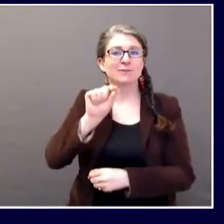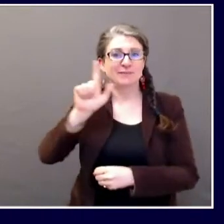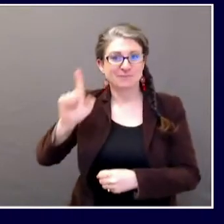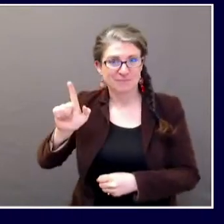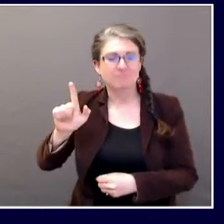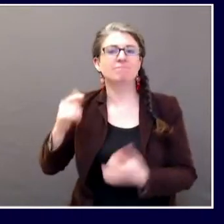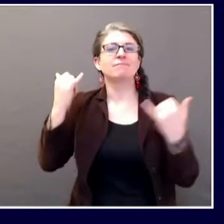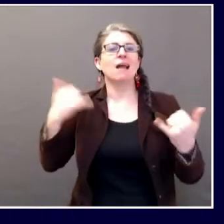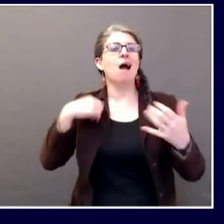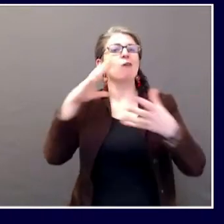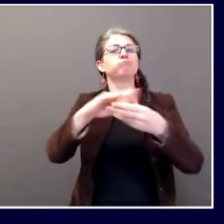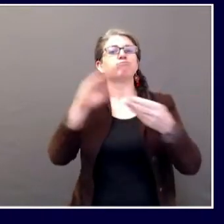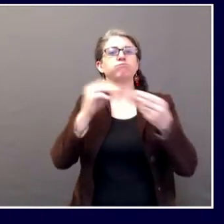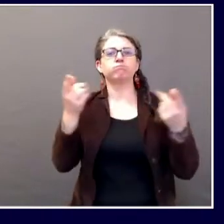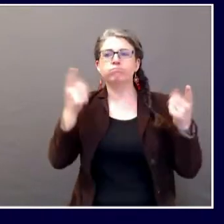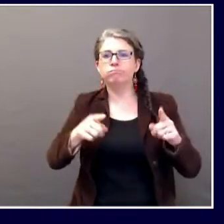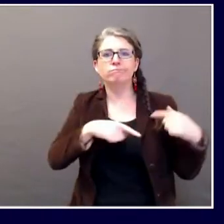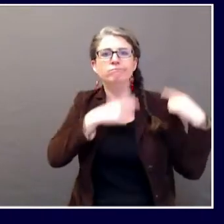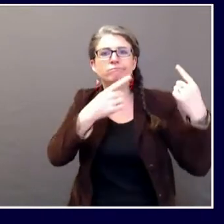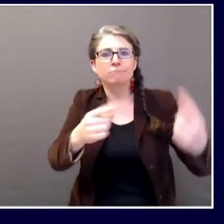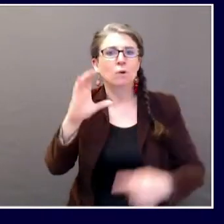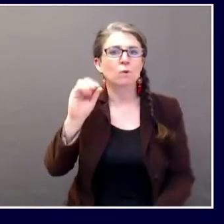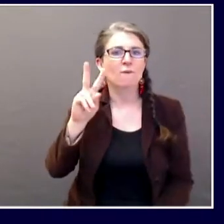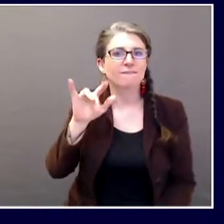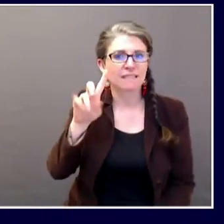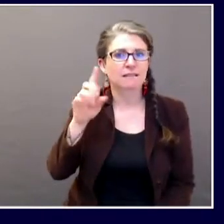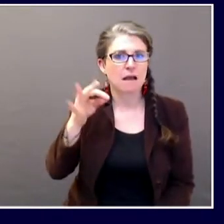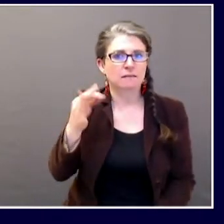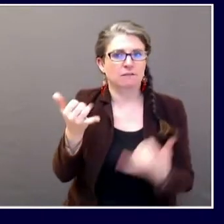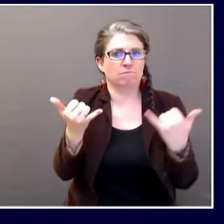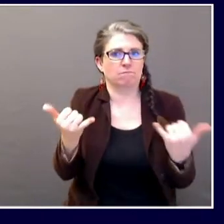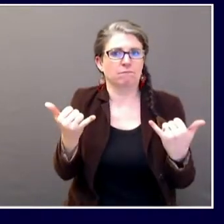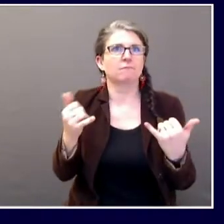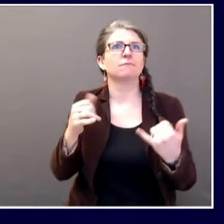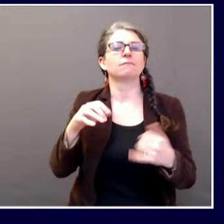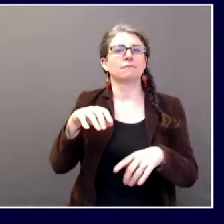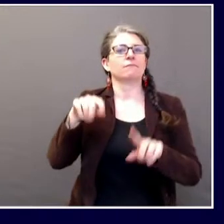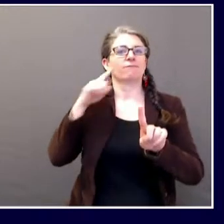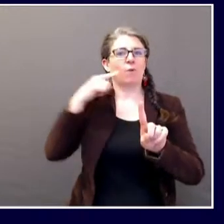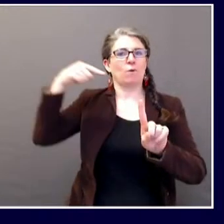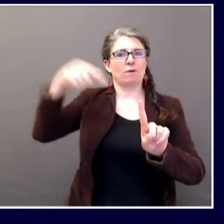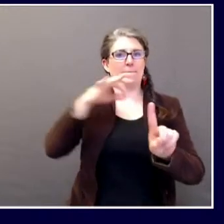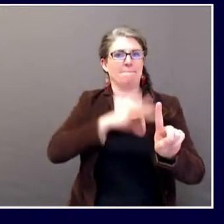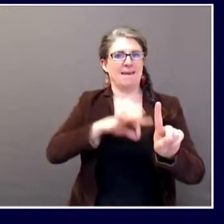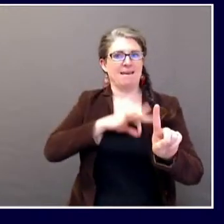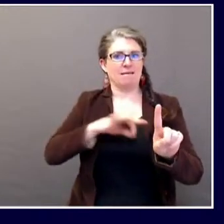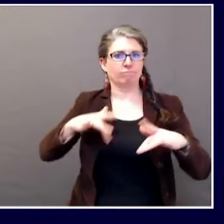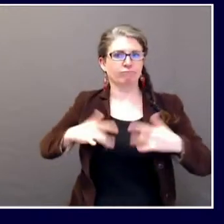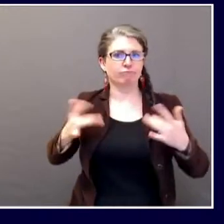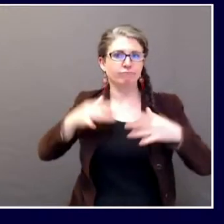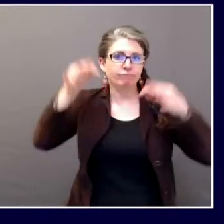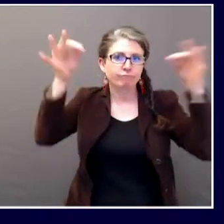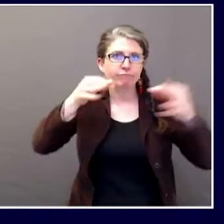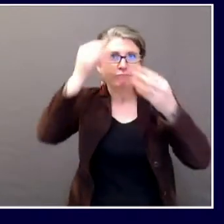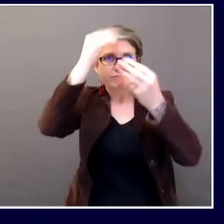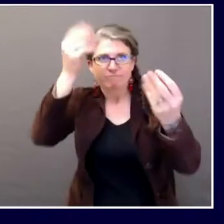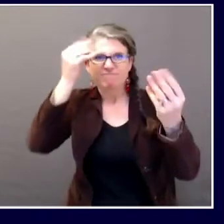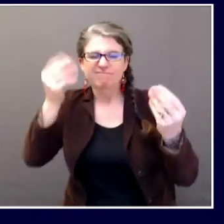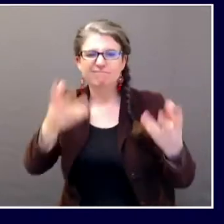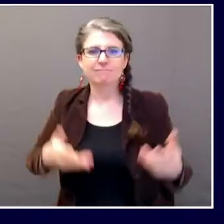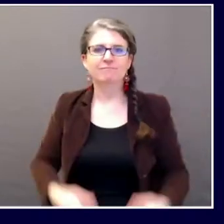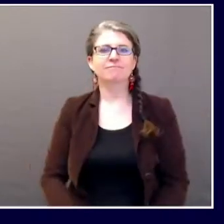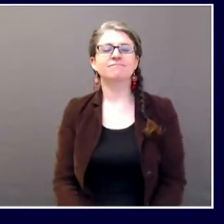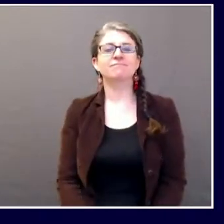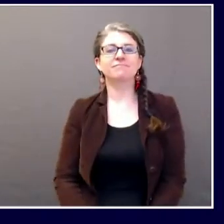COVID-19 for all across the state of Maine for today, February 2nd, 2021.